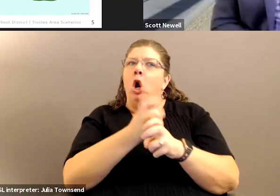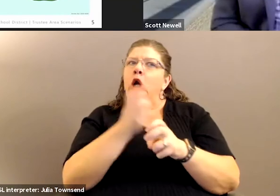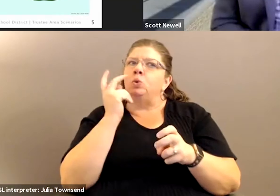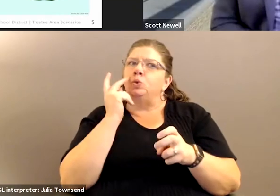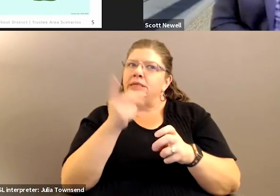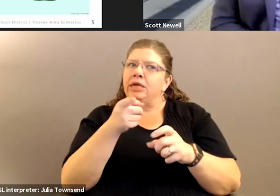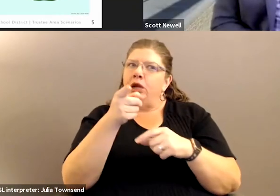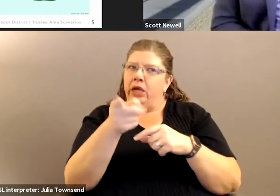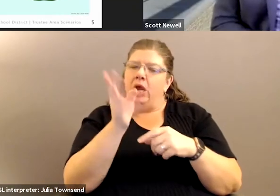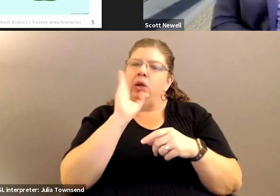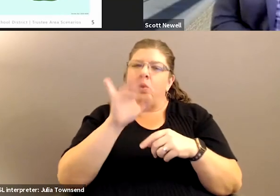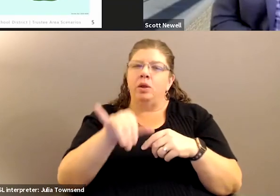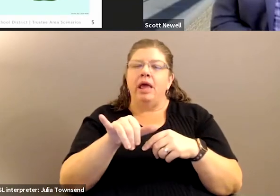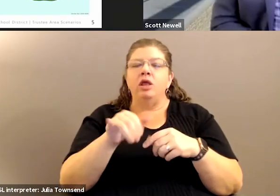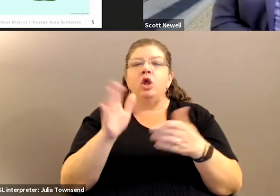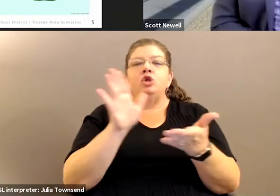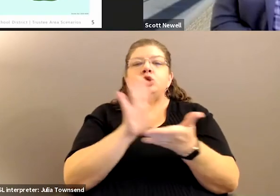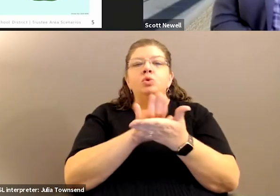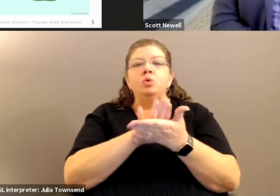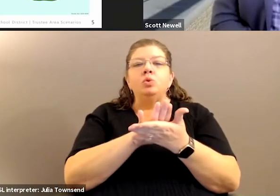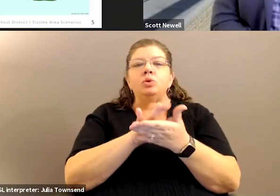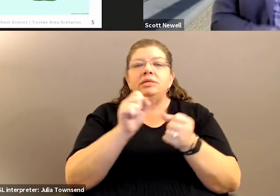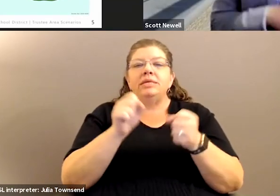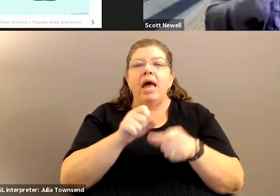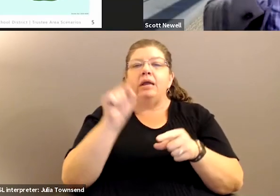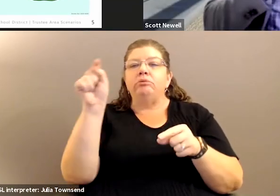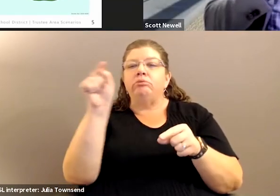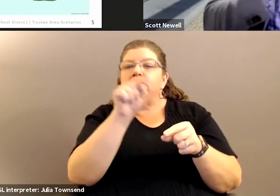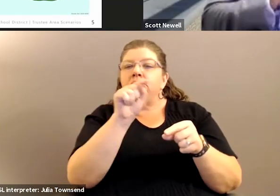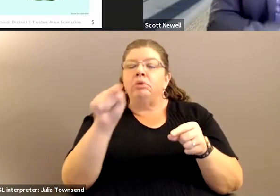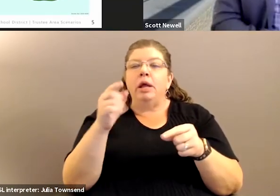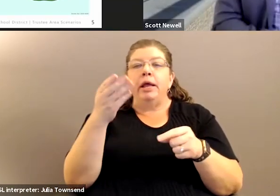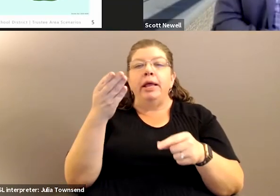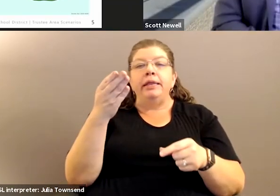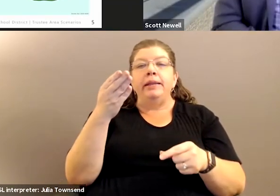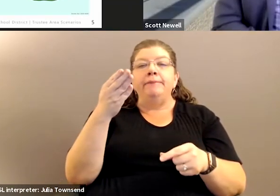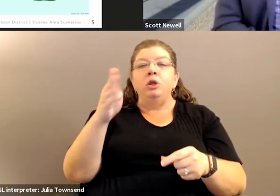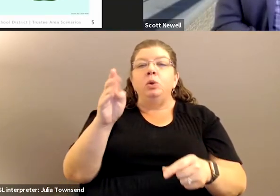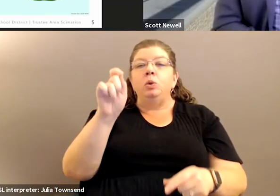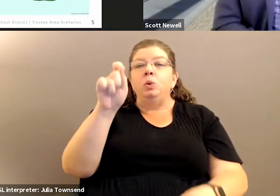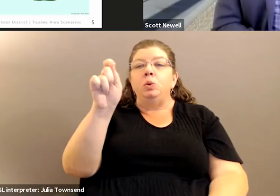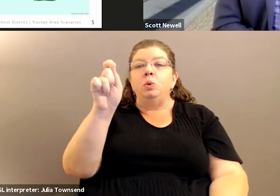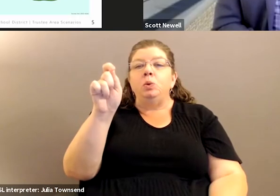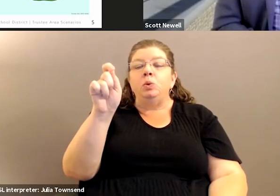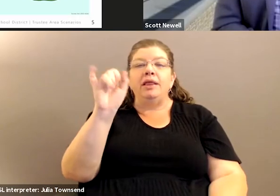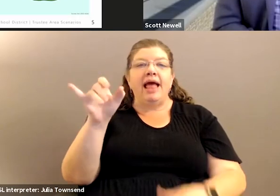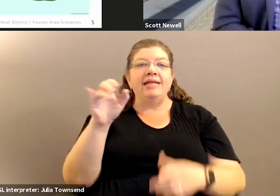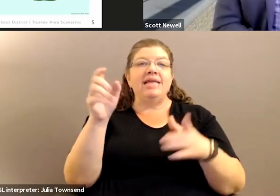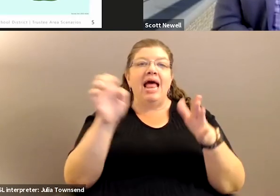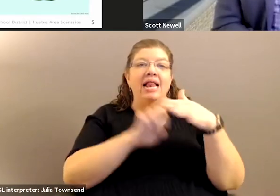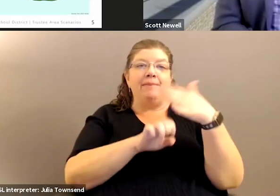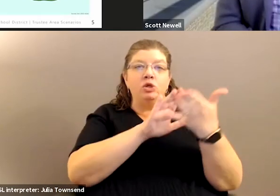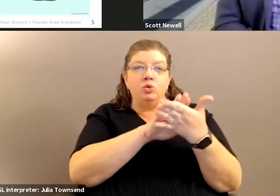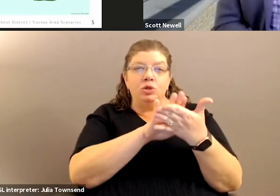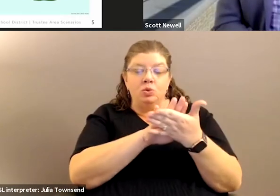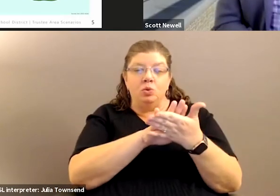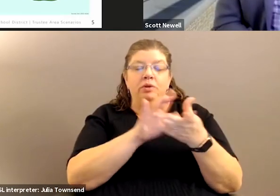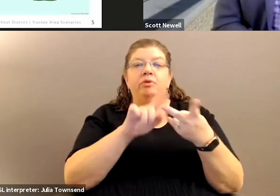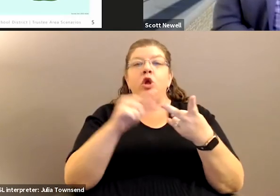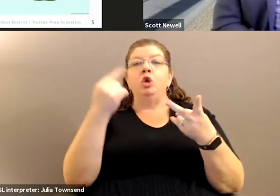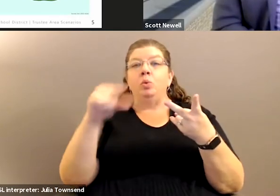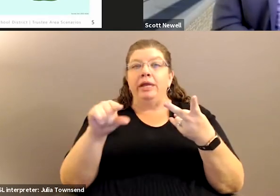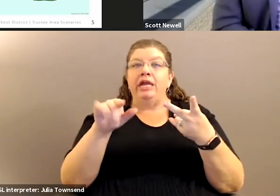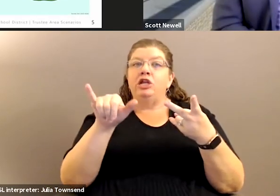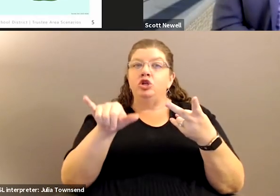we've got little school sites so the blue uh little carrots up there are the elementary sites the green are the junior high